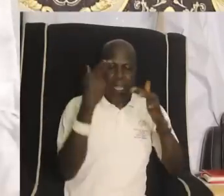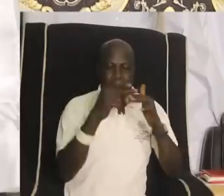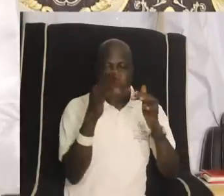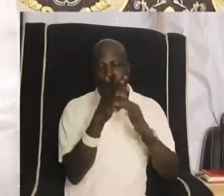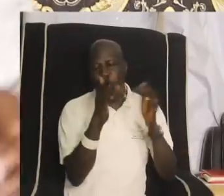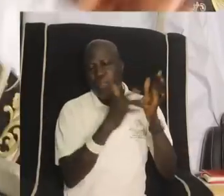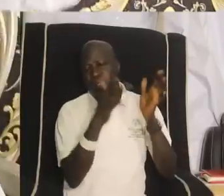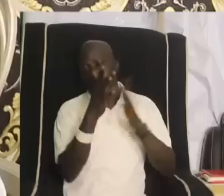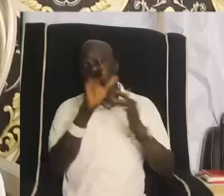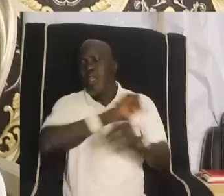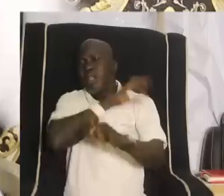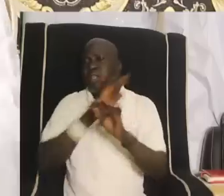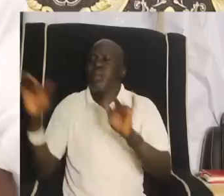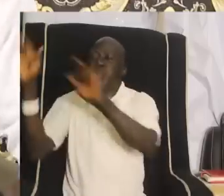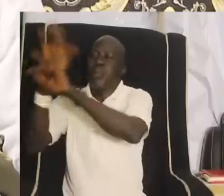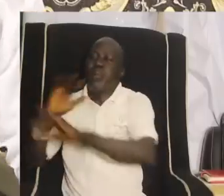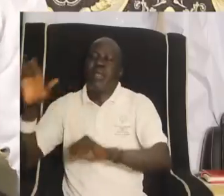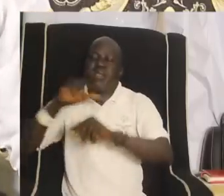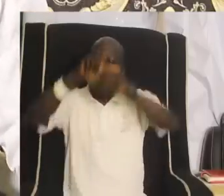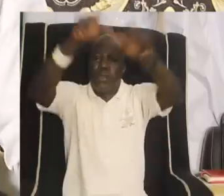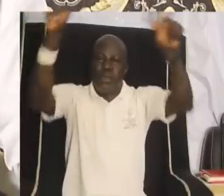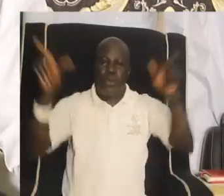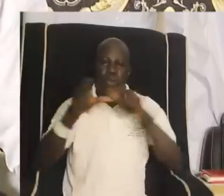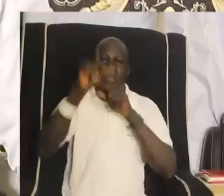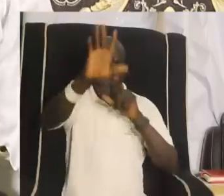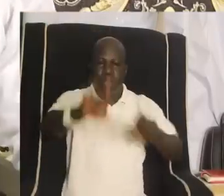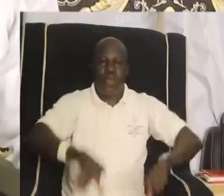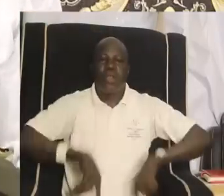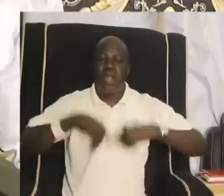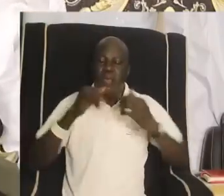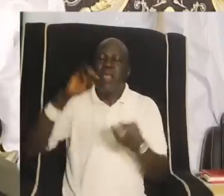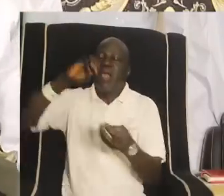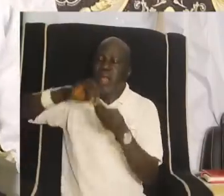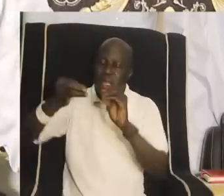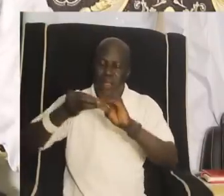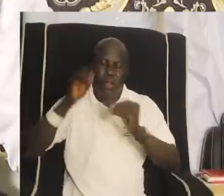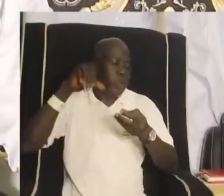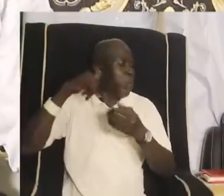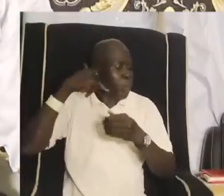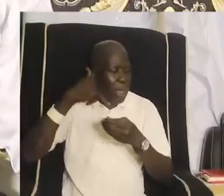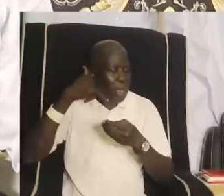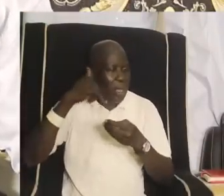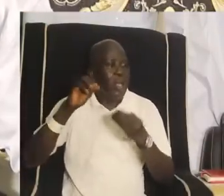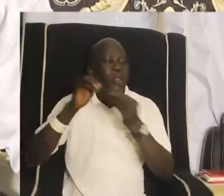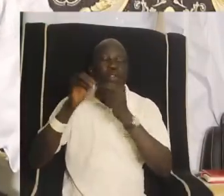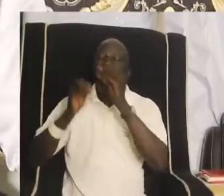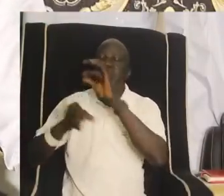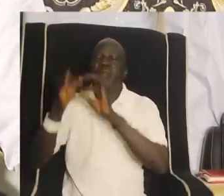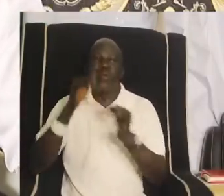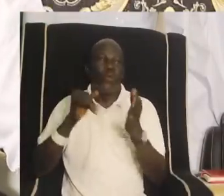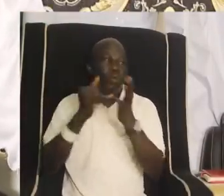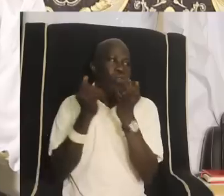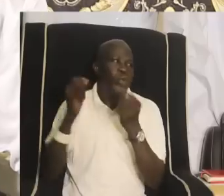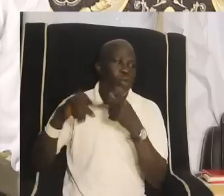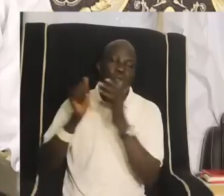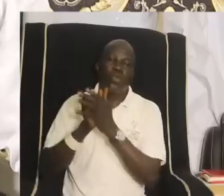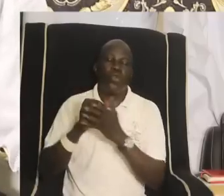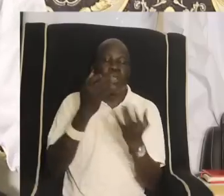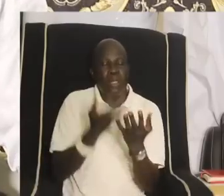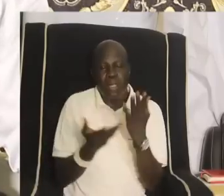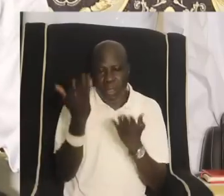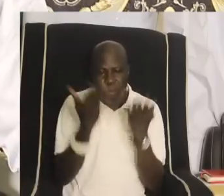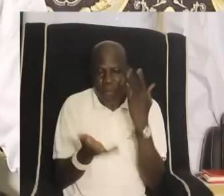In the name of Jesus. Mercy will locate. Write this account number. You want to